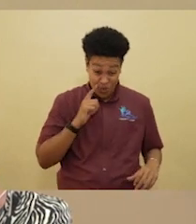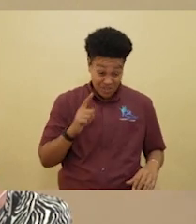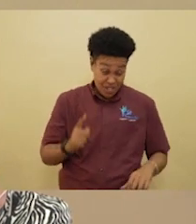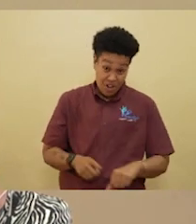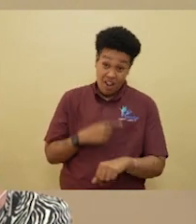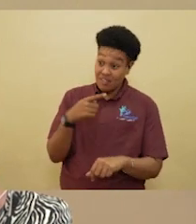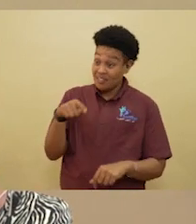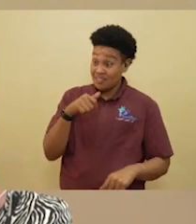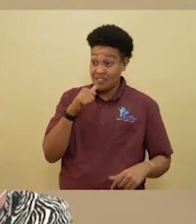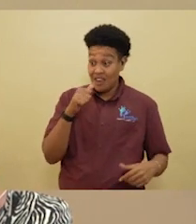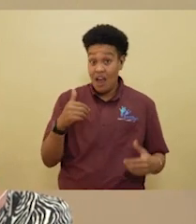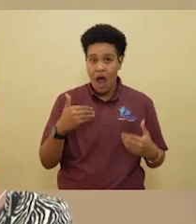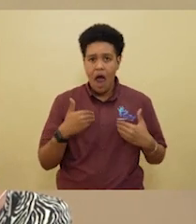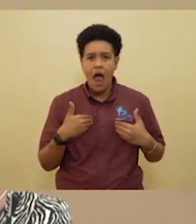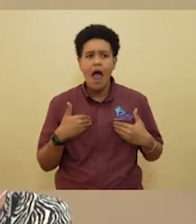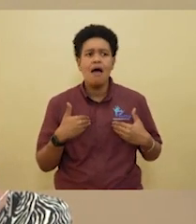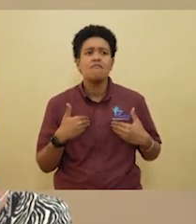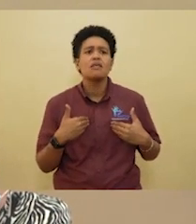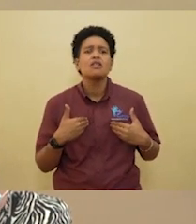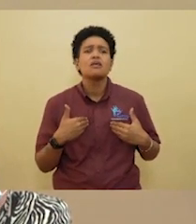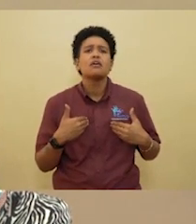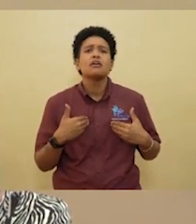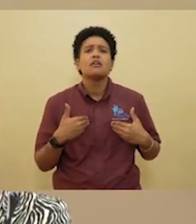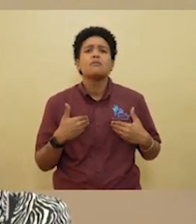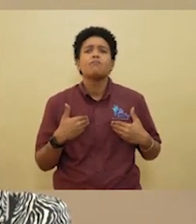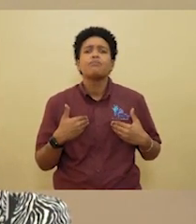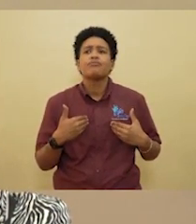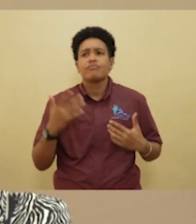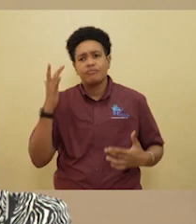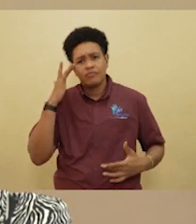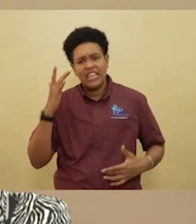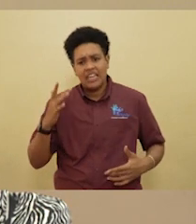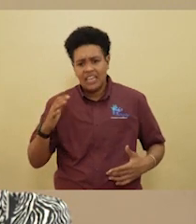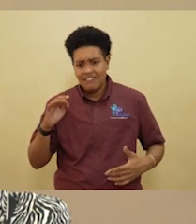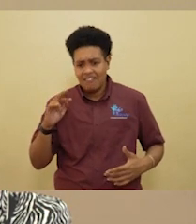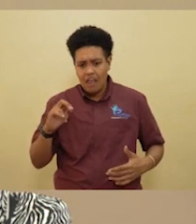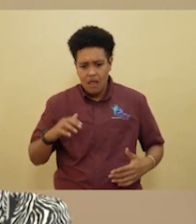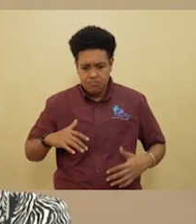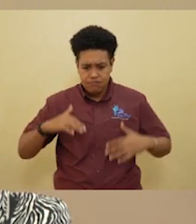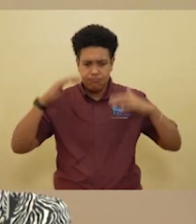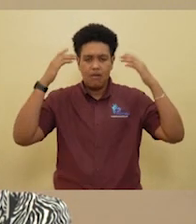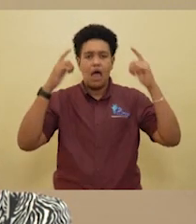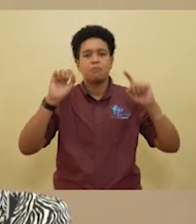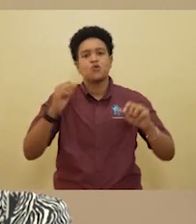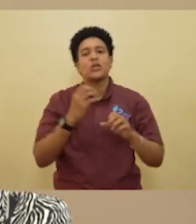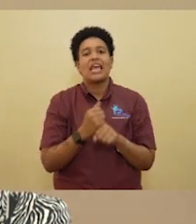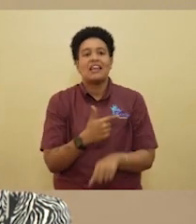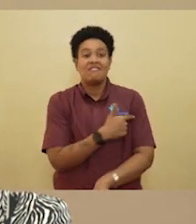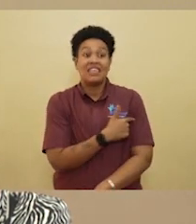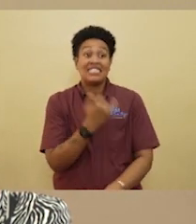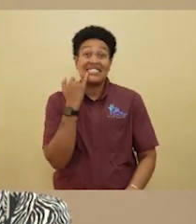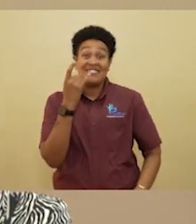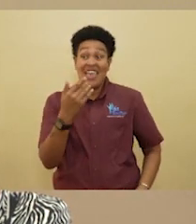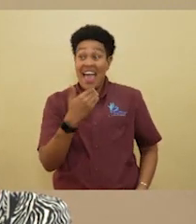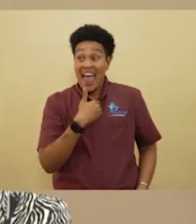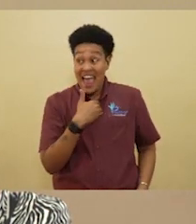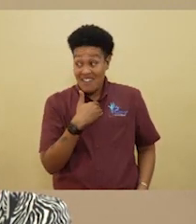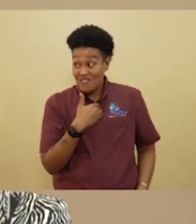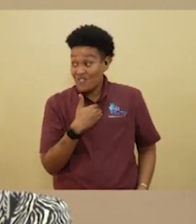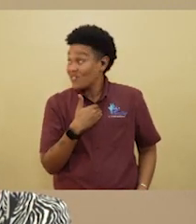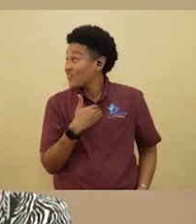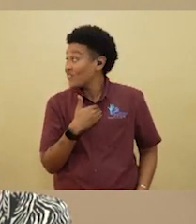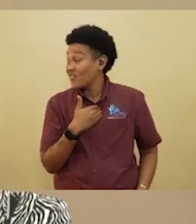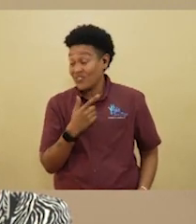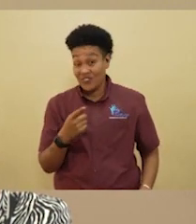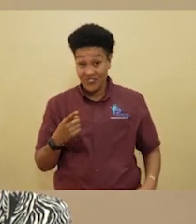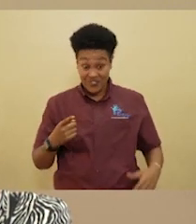as they're not having an acute flare-up, then they should get the vaccine. If they're having an acute flare-up